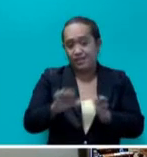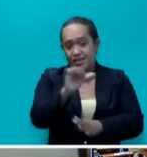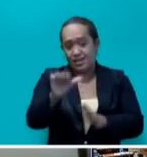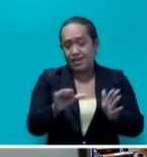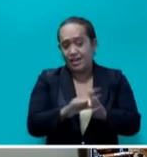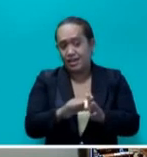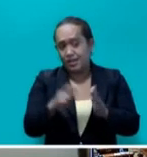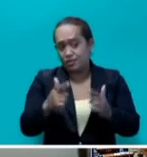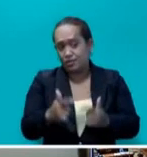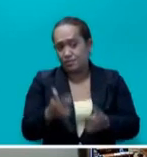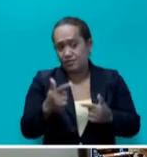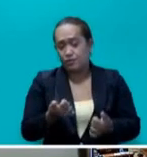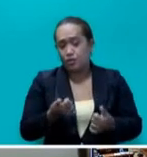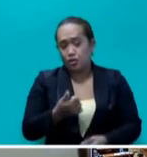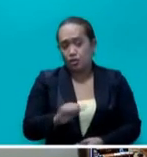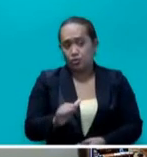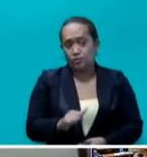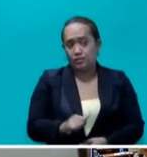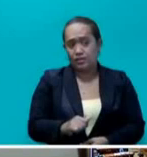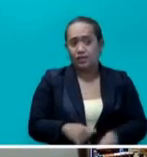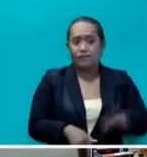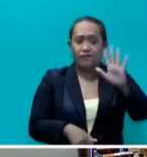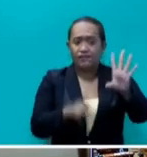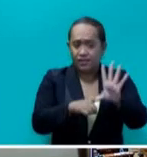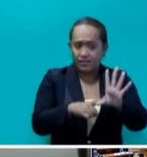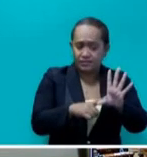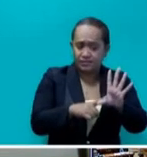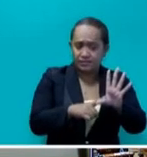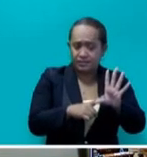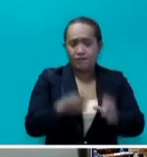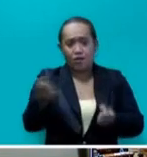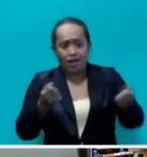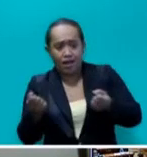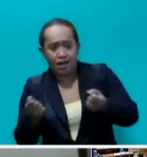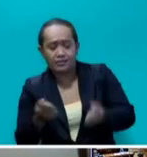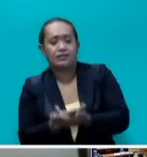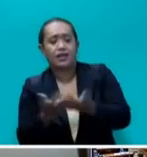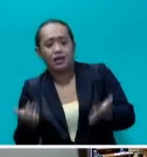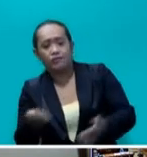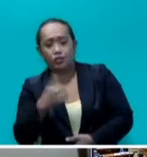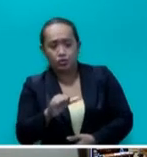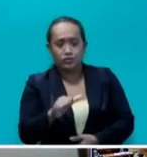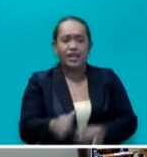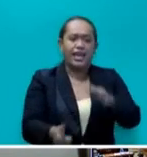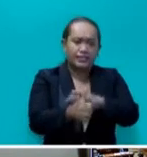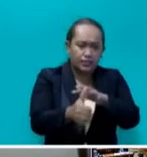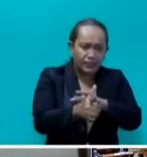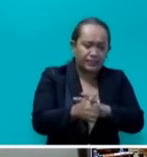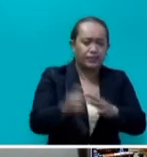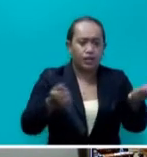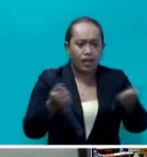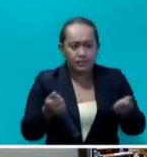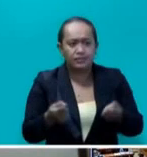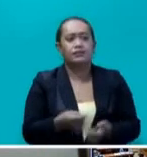diesel vehicles from 2 years to 5 years from the year of manufacture under concession code 287 to ensure accessibility to more recent